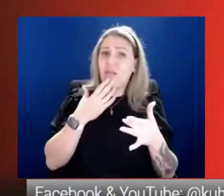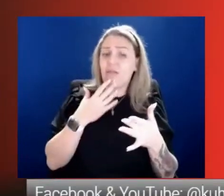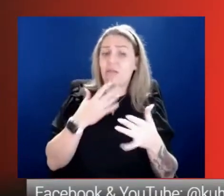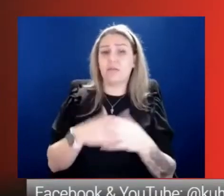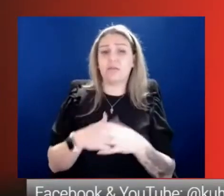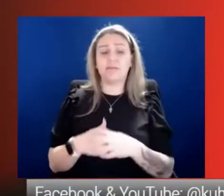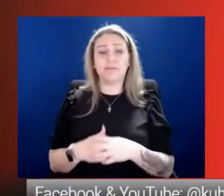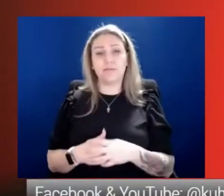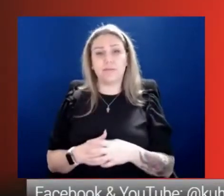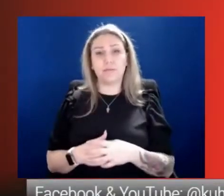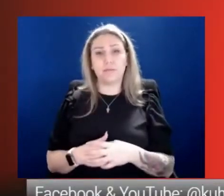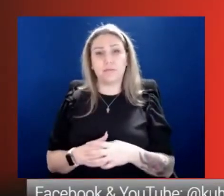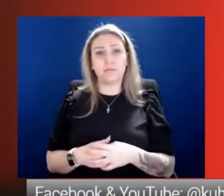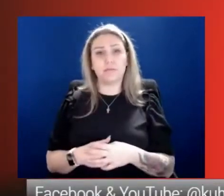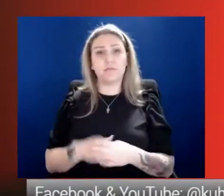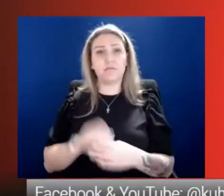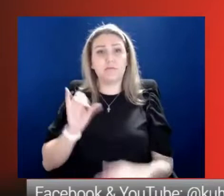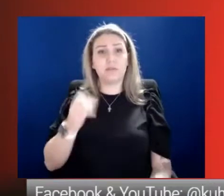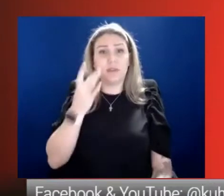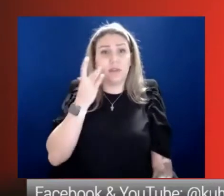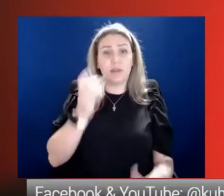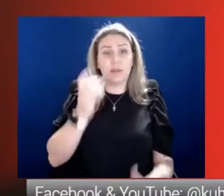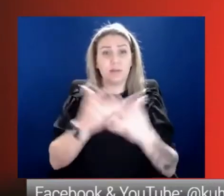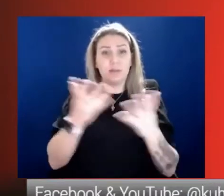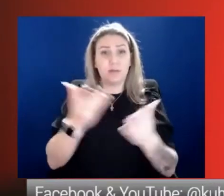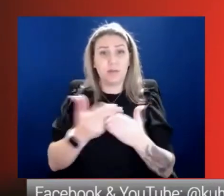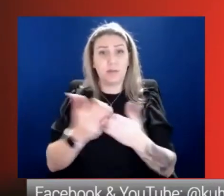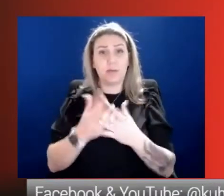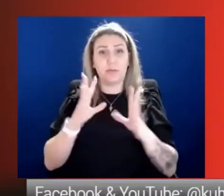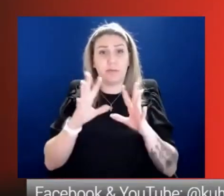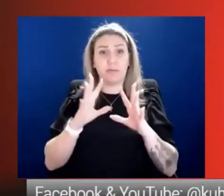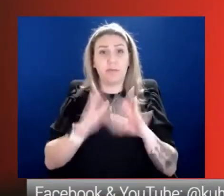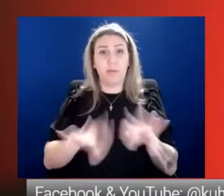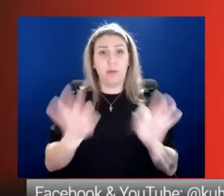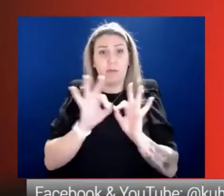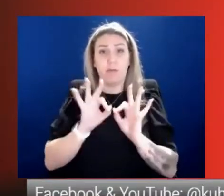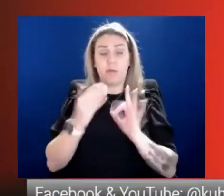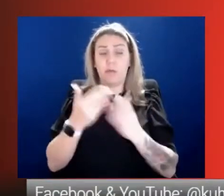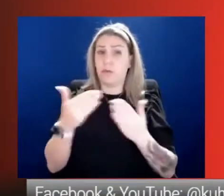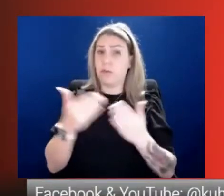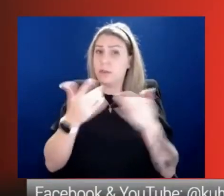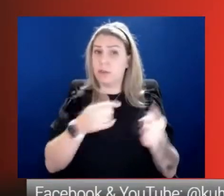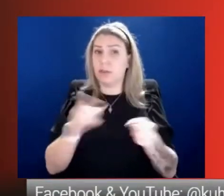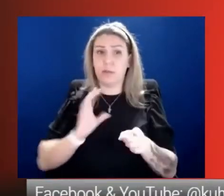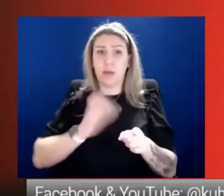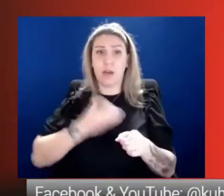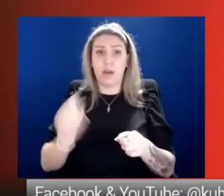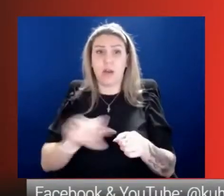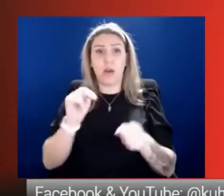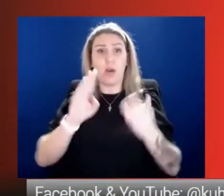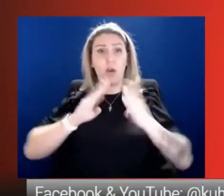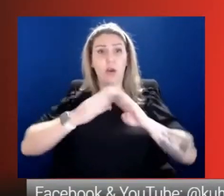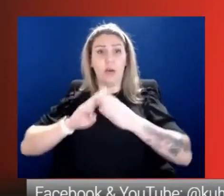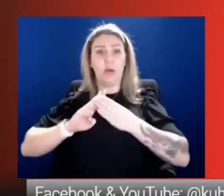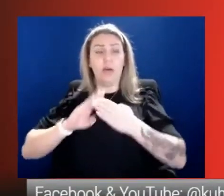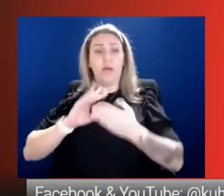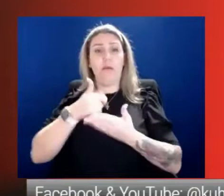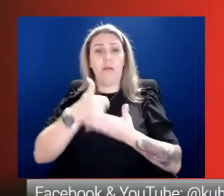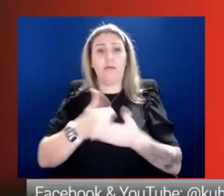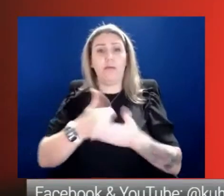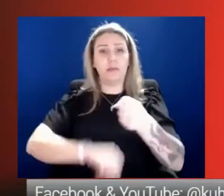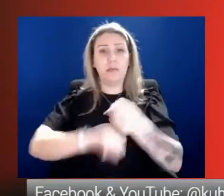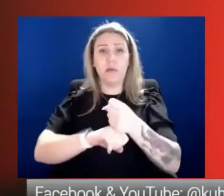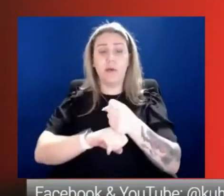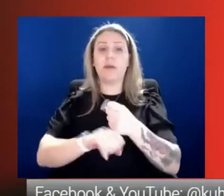And that's why there are so many things that are important about things that are going on in our own community to help support especially women of color. We've